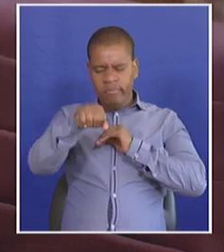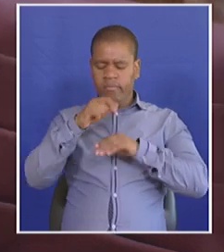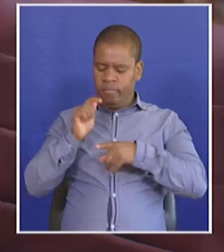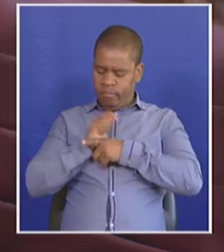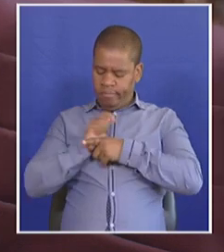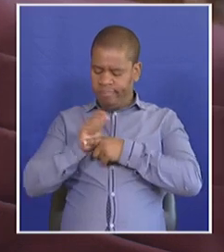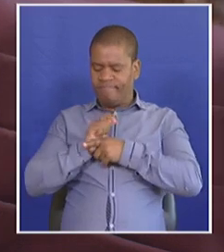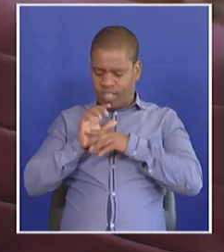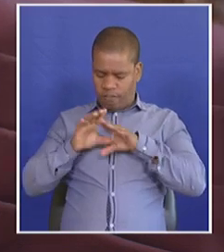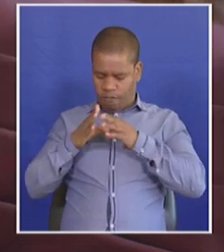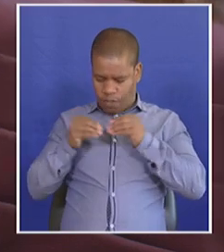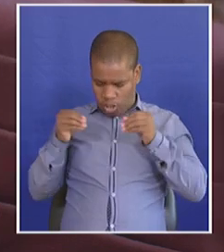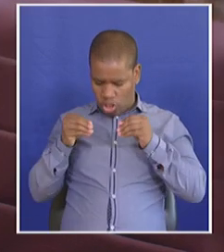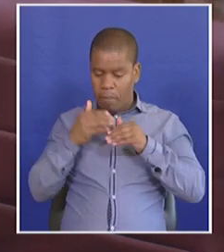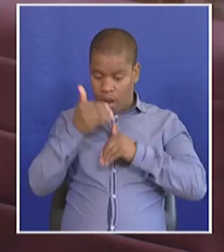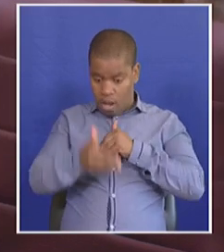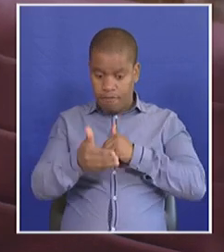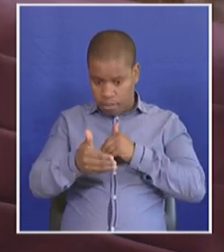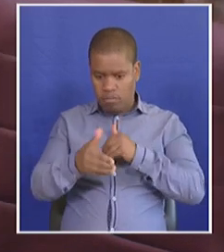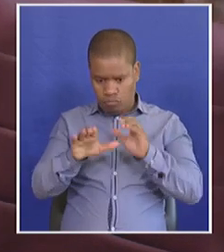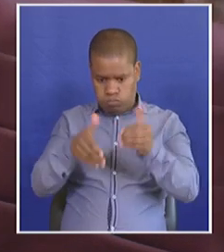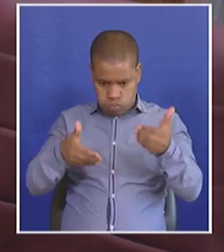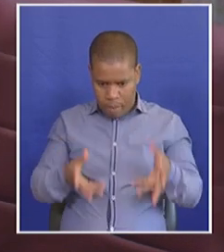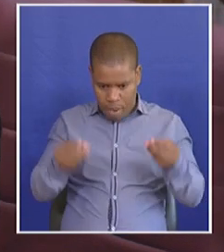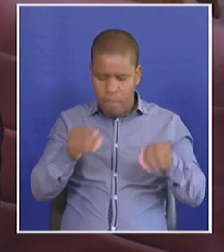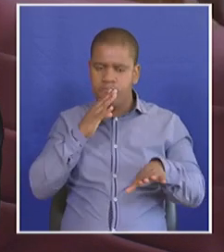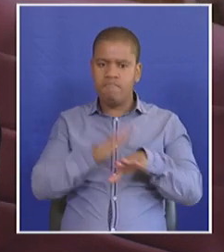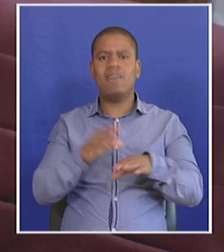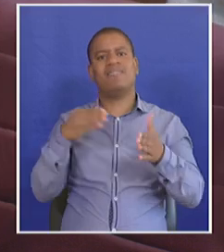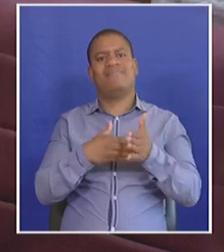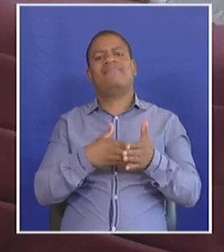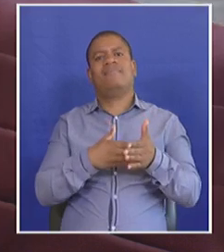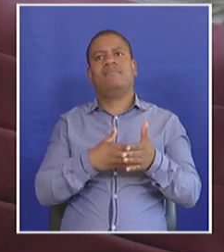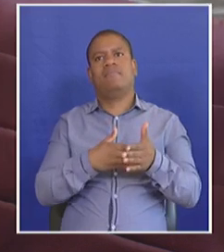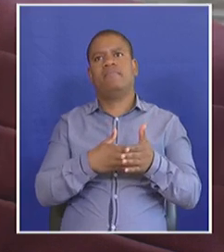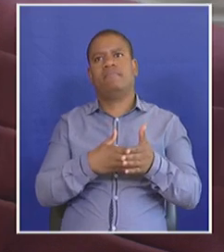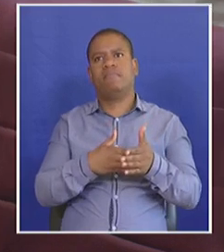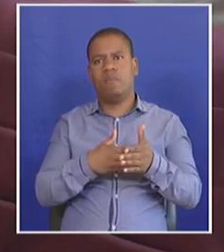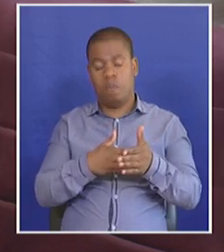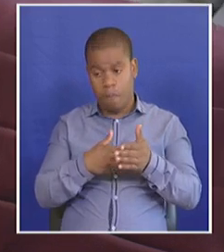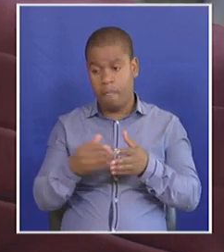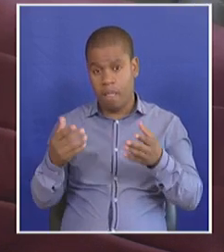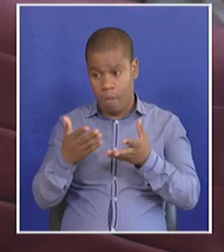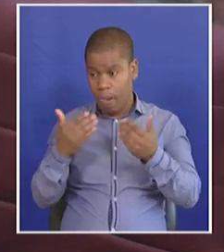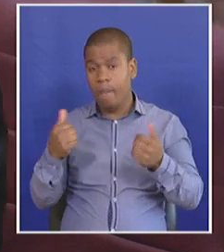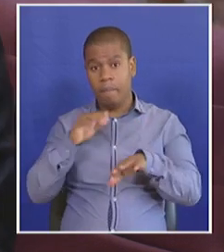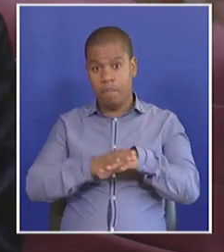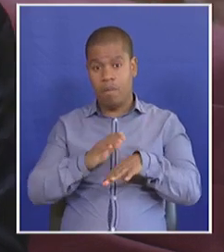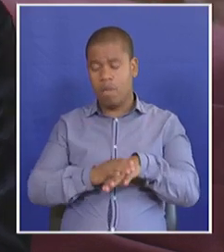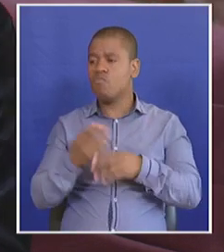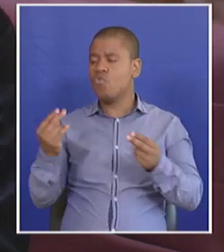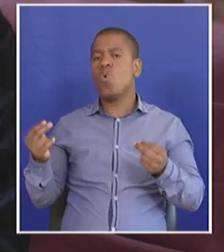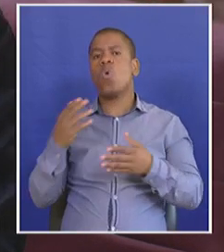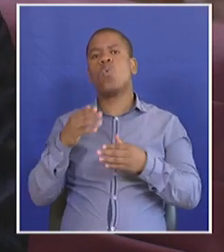training to get admitted as an attorney or an advocate. I would have liked to have had the figures if I had known, if you hadn't come with a new